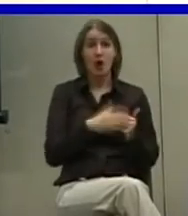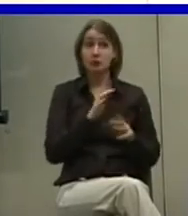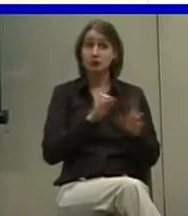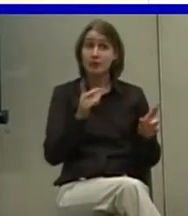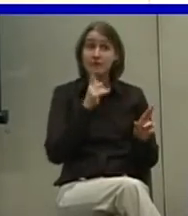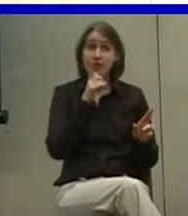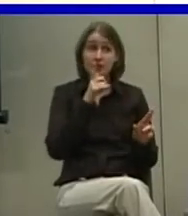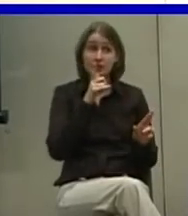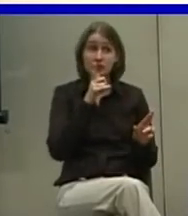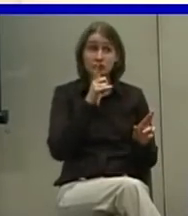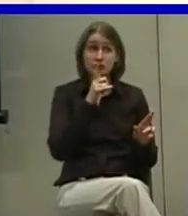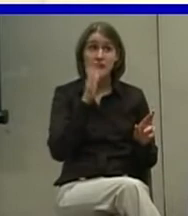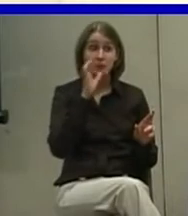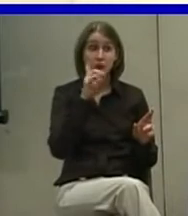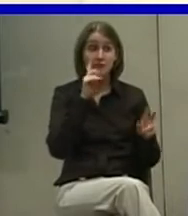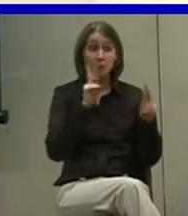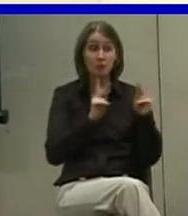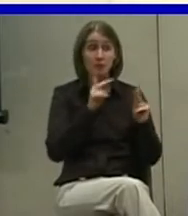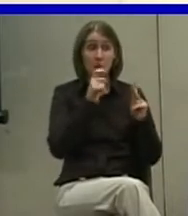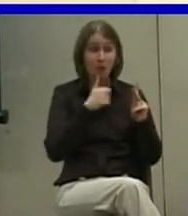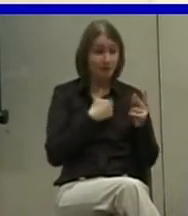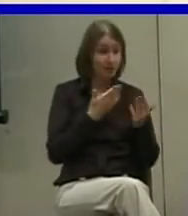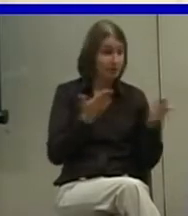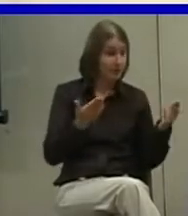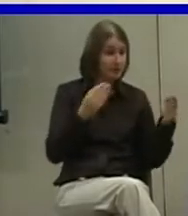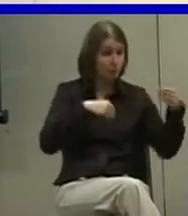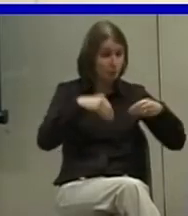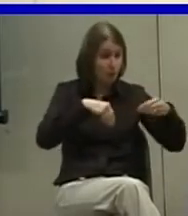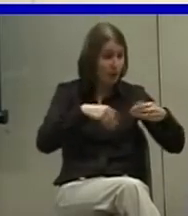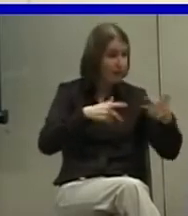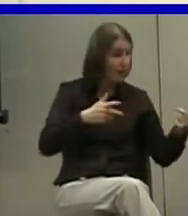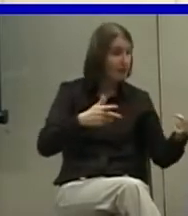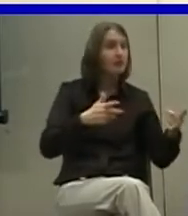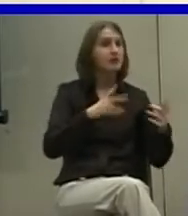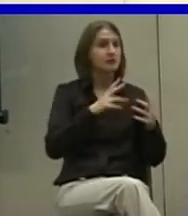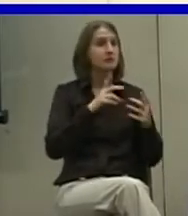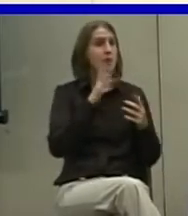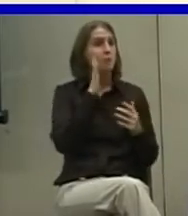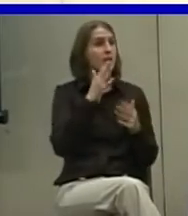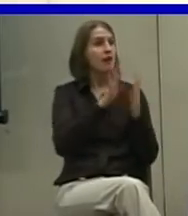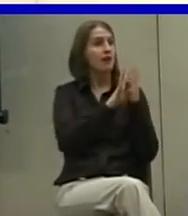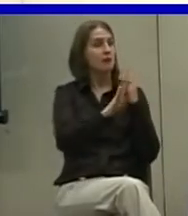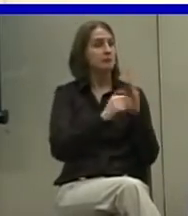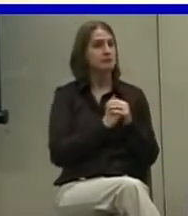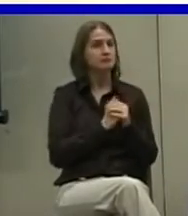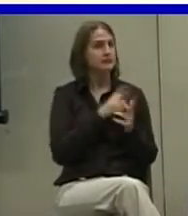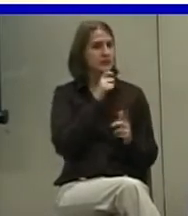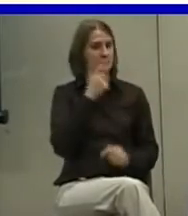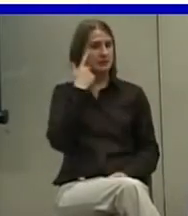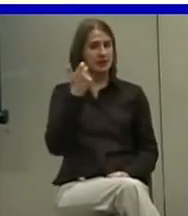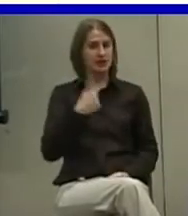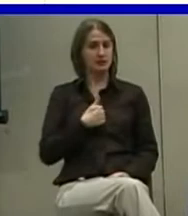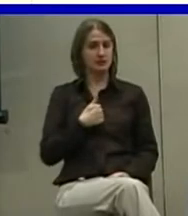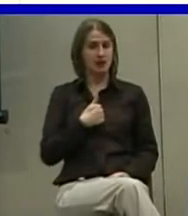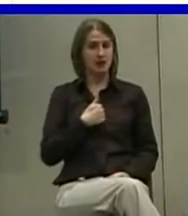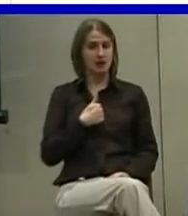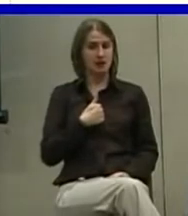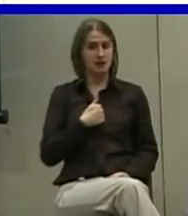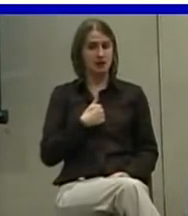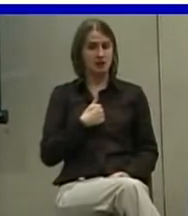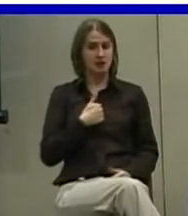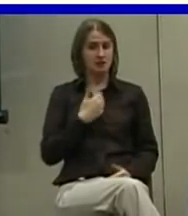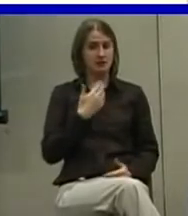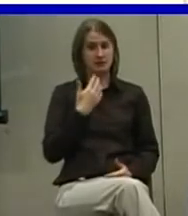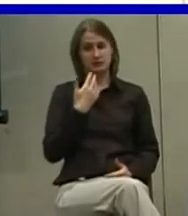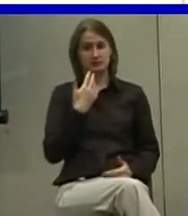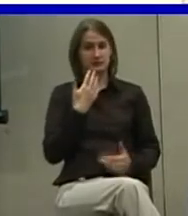for lunch. I'm looking for people that have their stuff put away and I'll have you line up. That's not because I have some